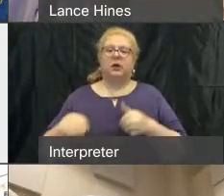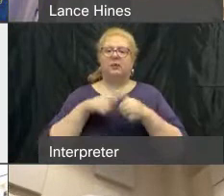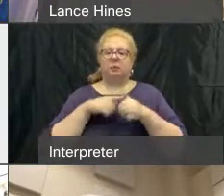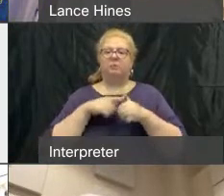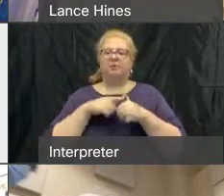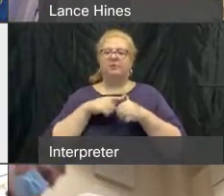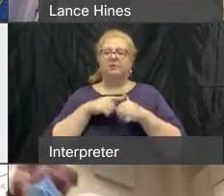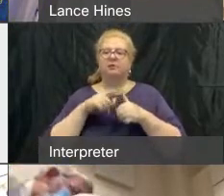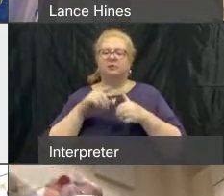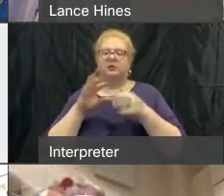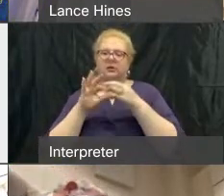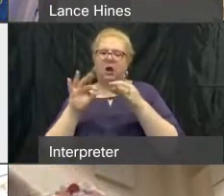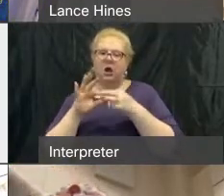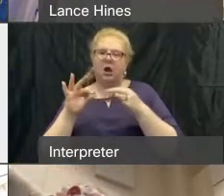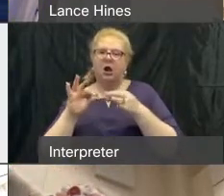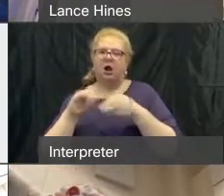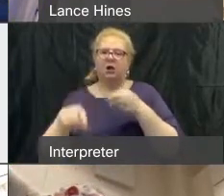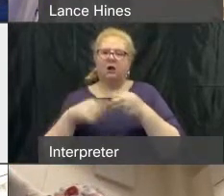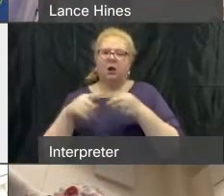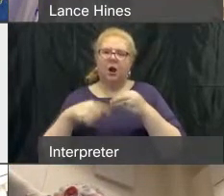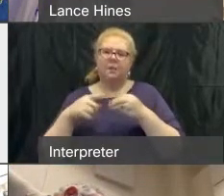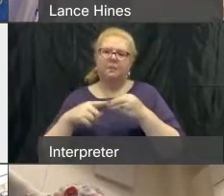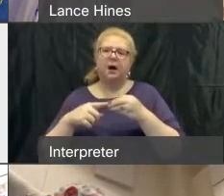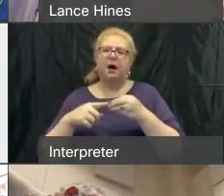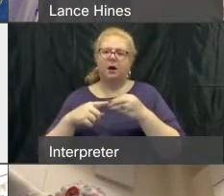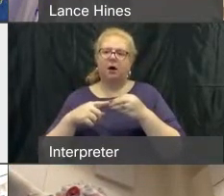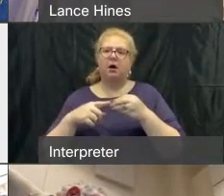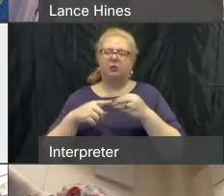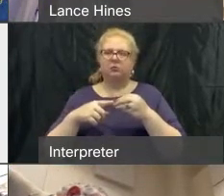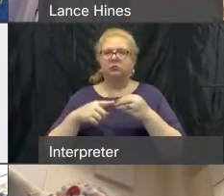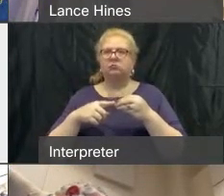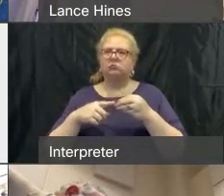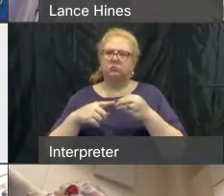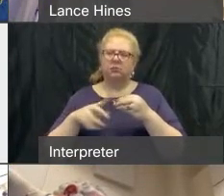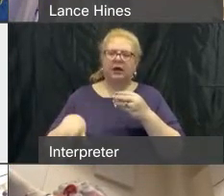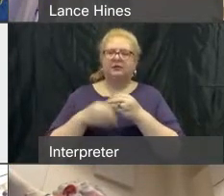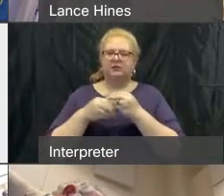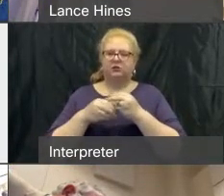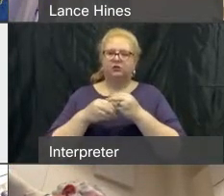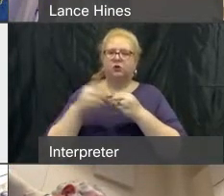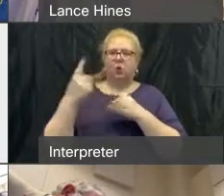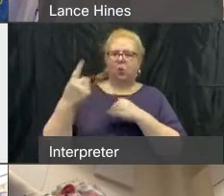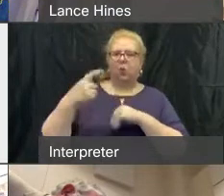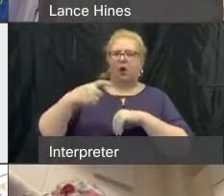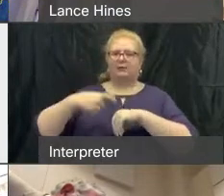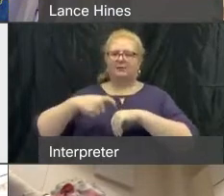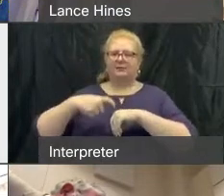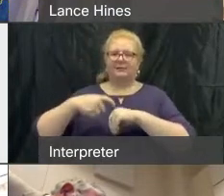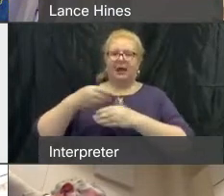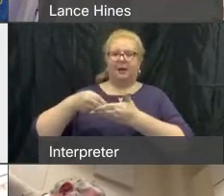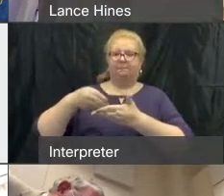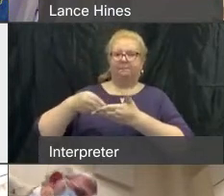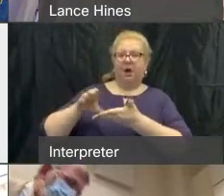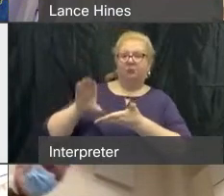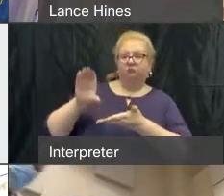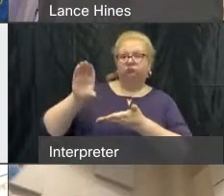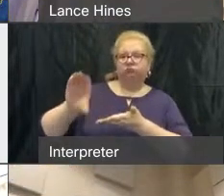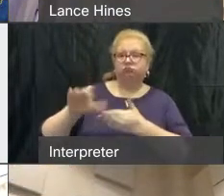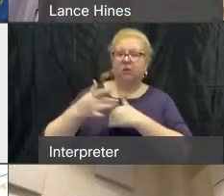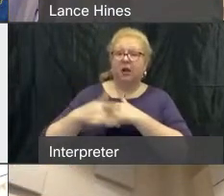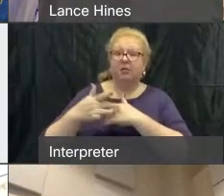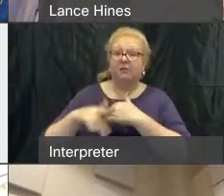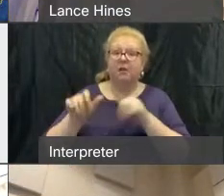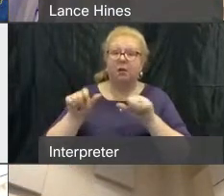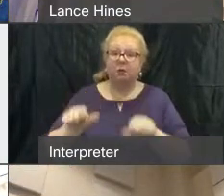around some additional one-time money that could be available. And all of it's